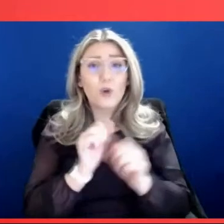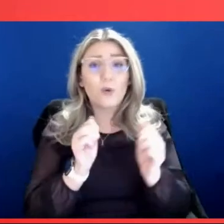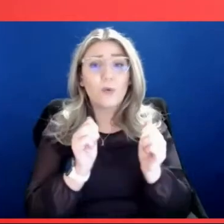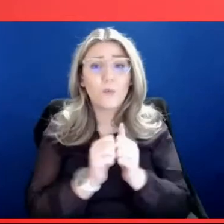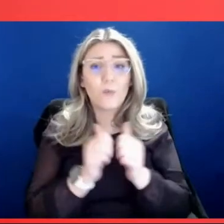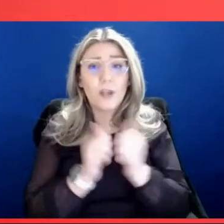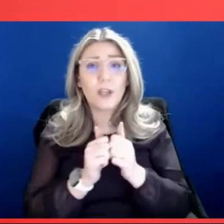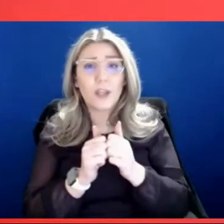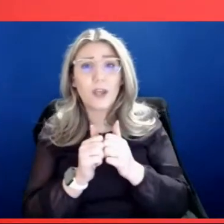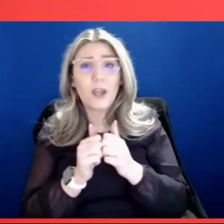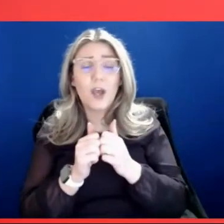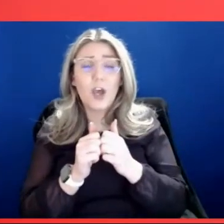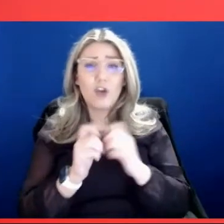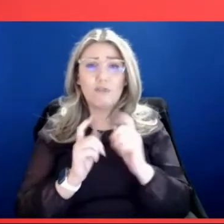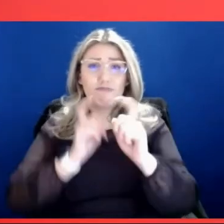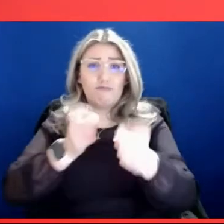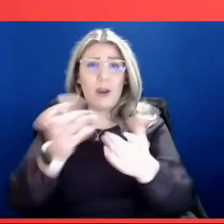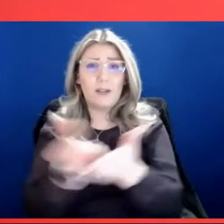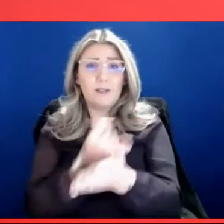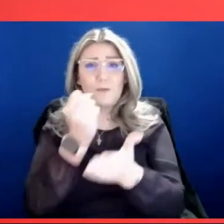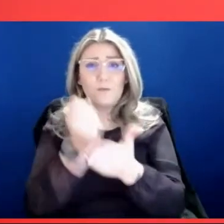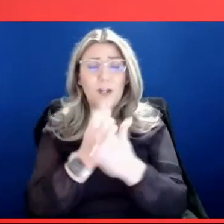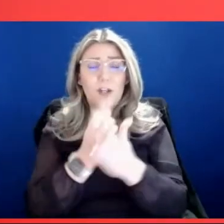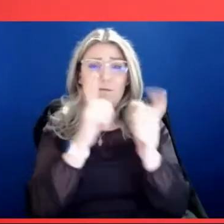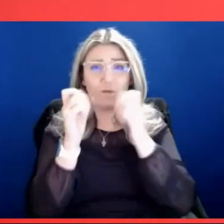Prize-winning photographer for